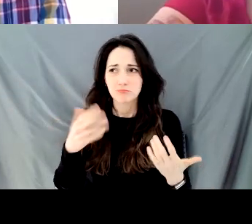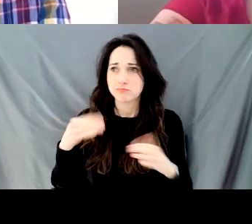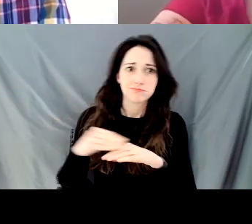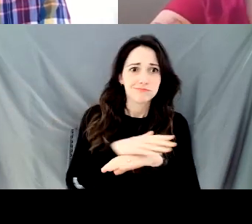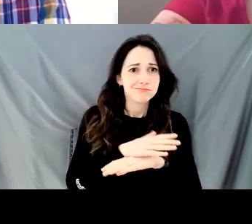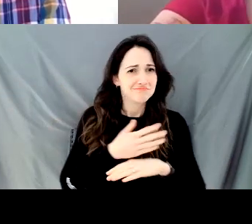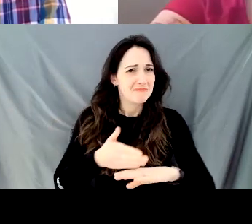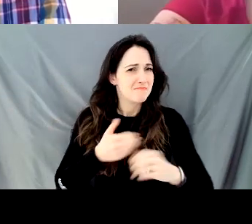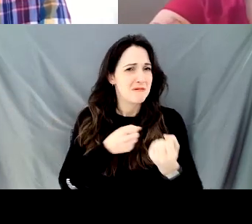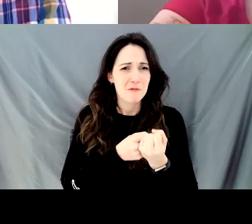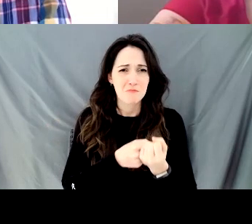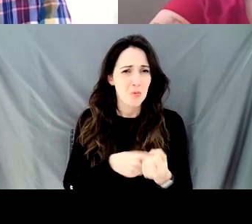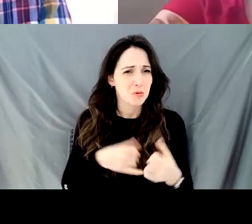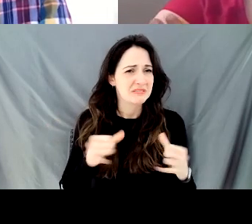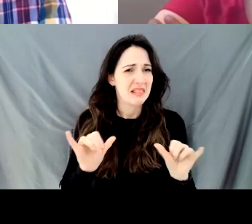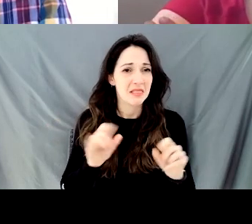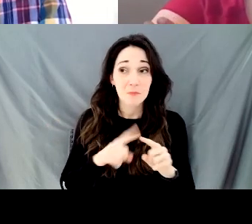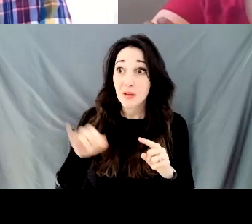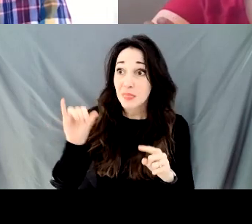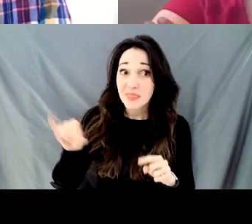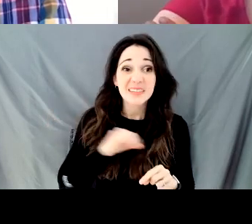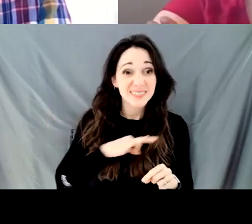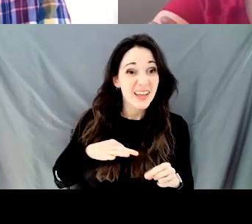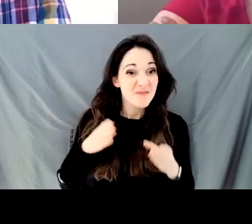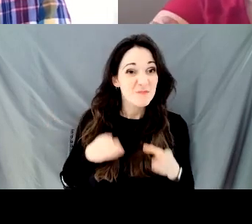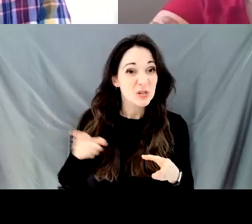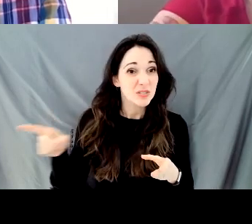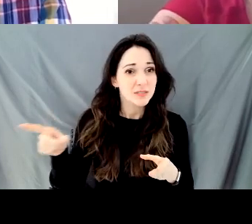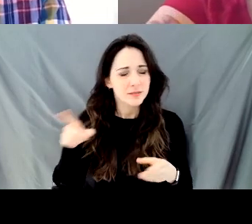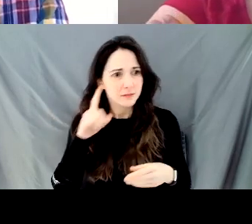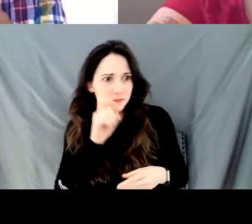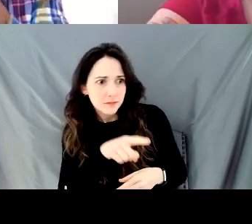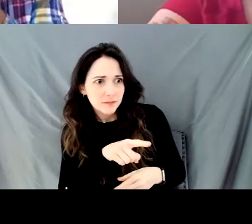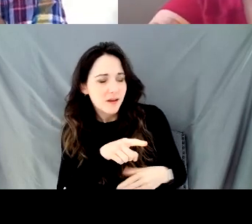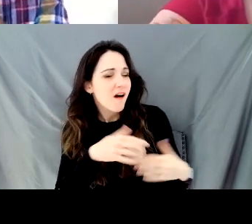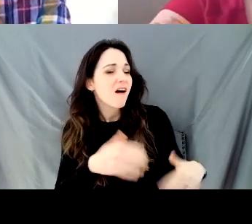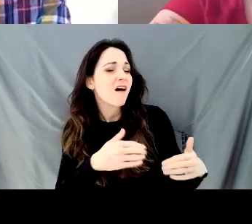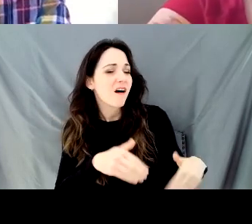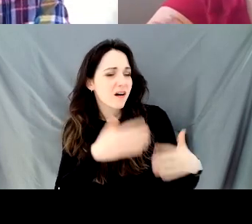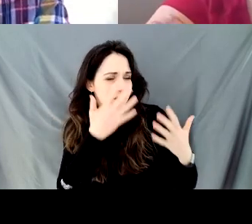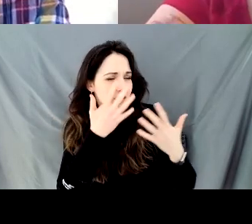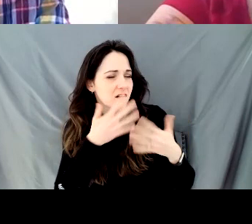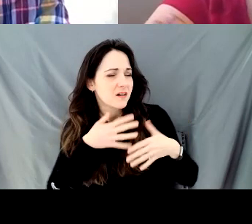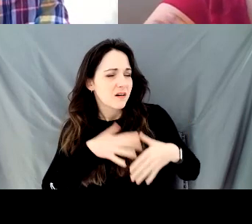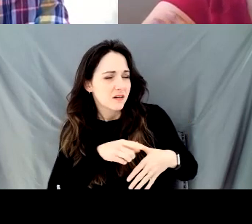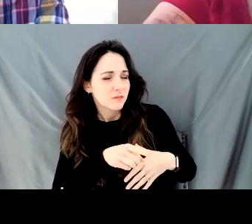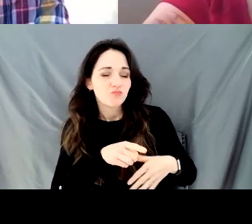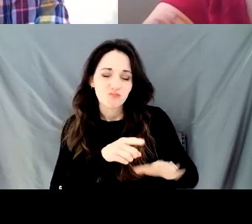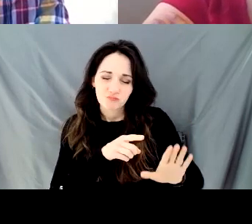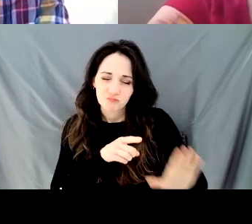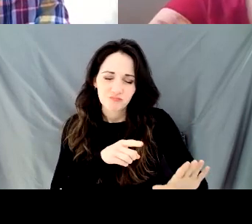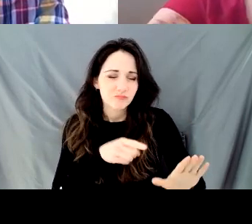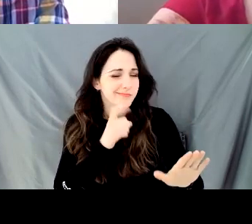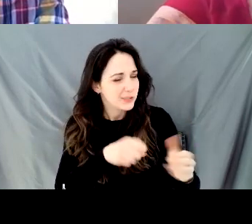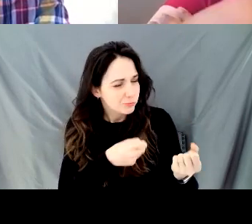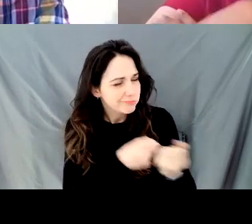member who made that connection with me and made me feel like I could, again, be seen and